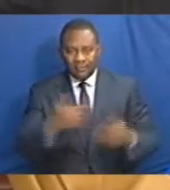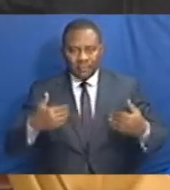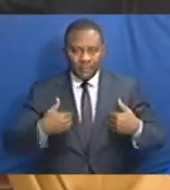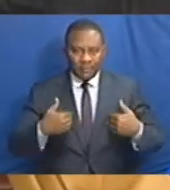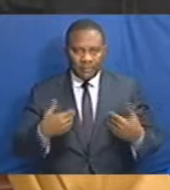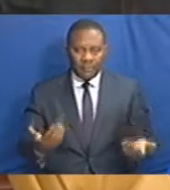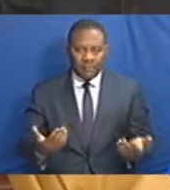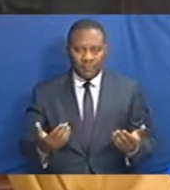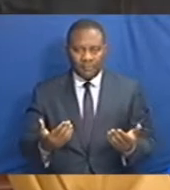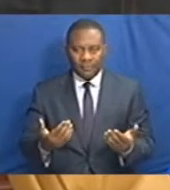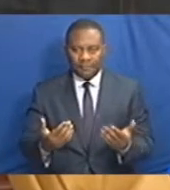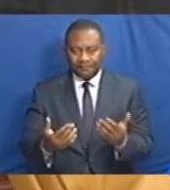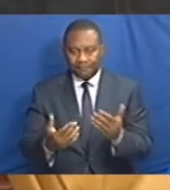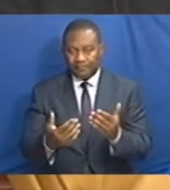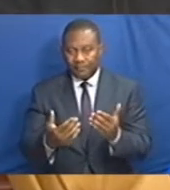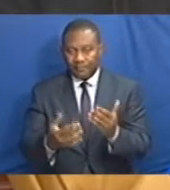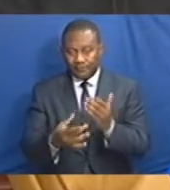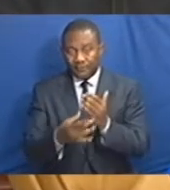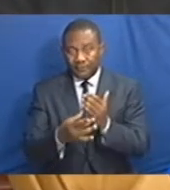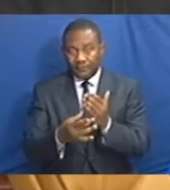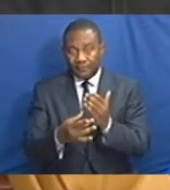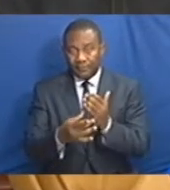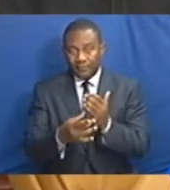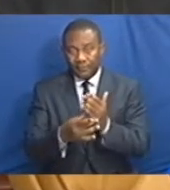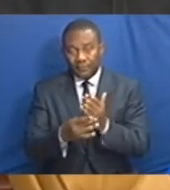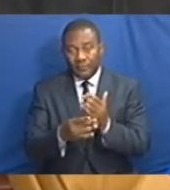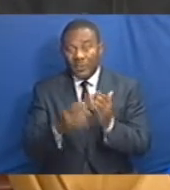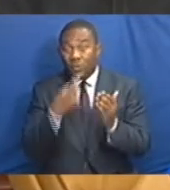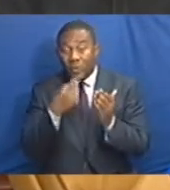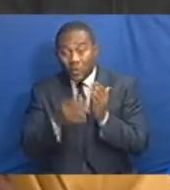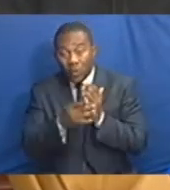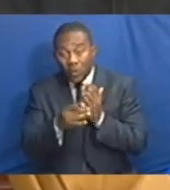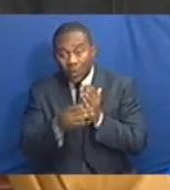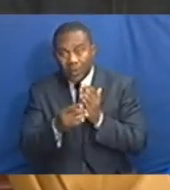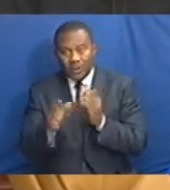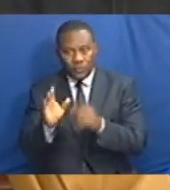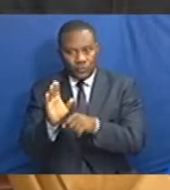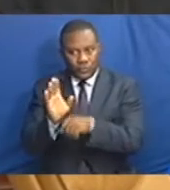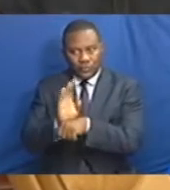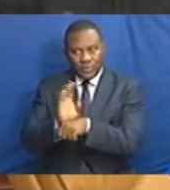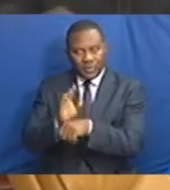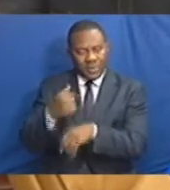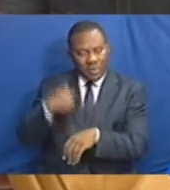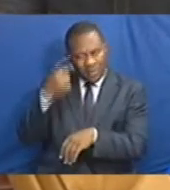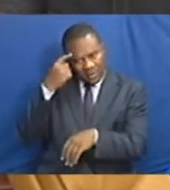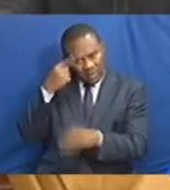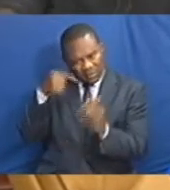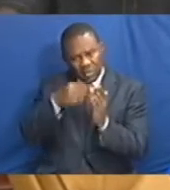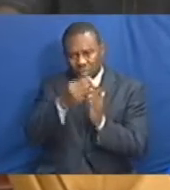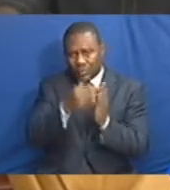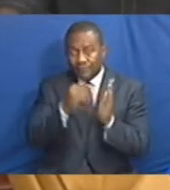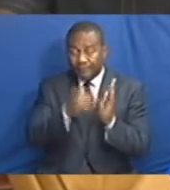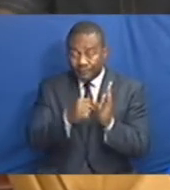palm business. I think it is in the budget that we are going to make sure that oil